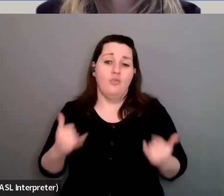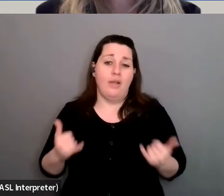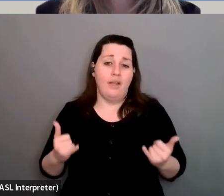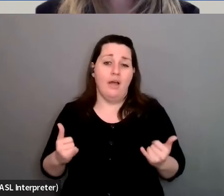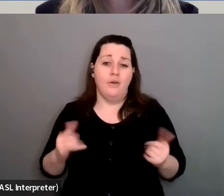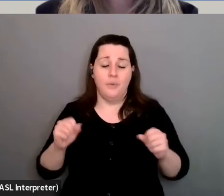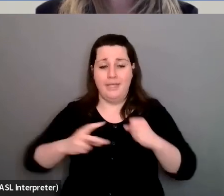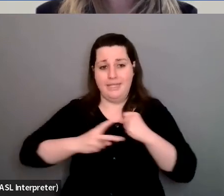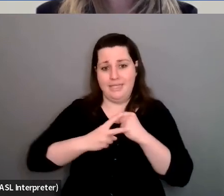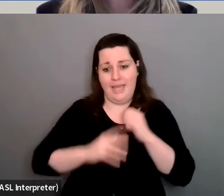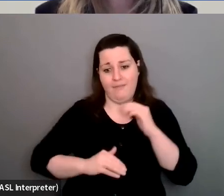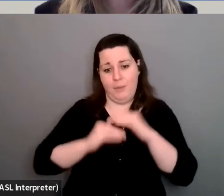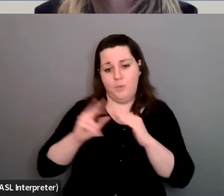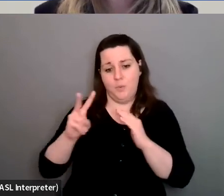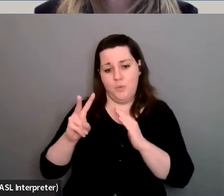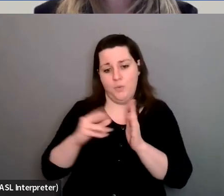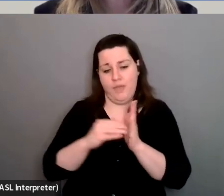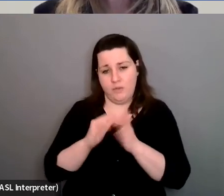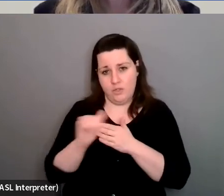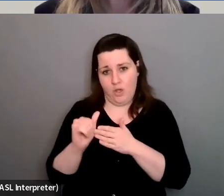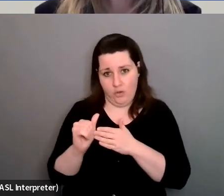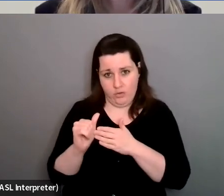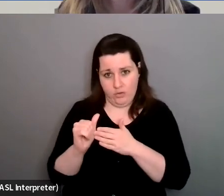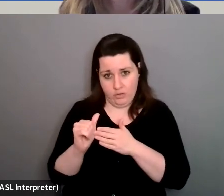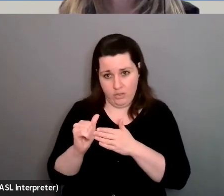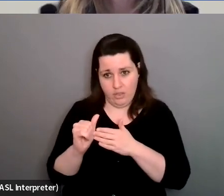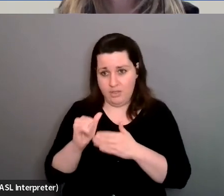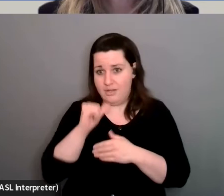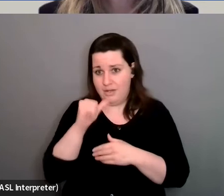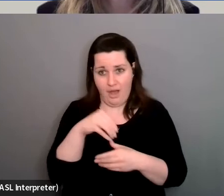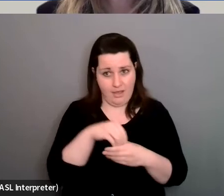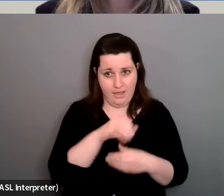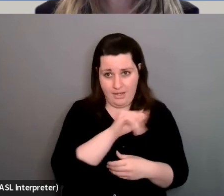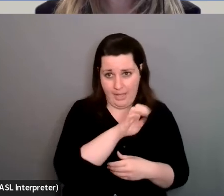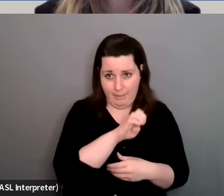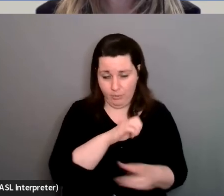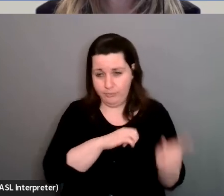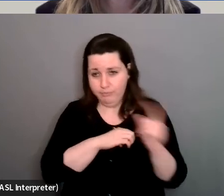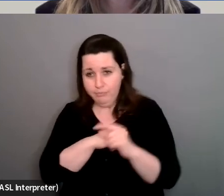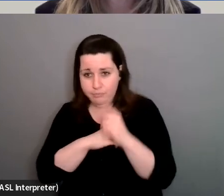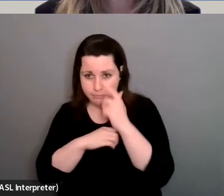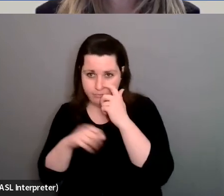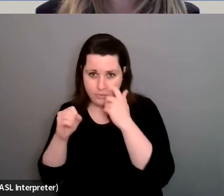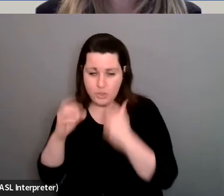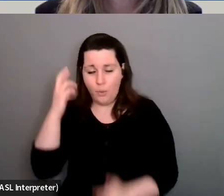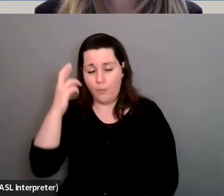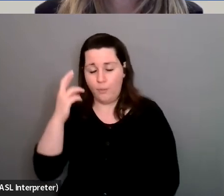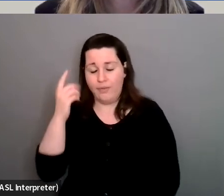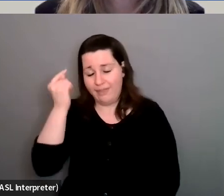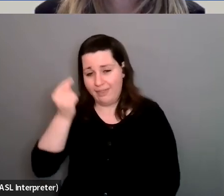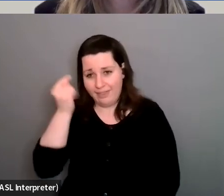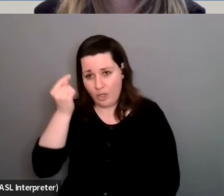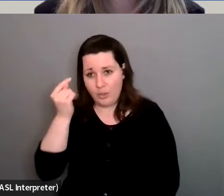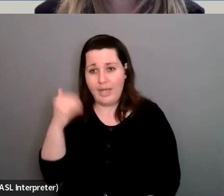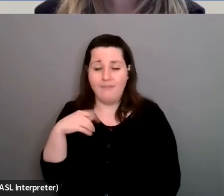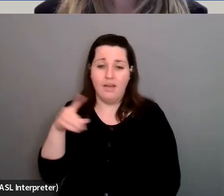save up to $2,000 outside of ABLE. So theoretically you would have, you know, 102,000